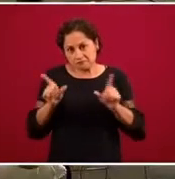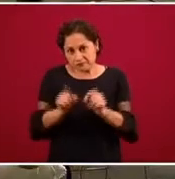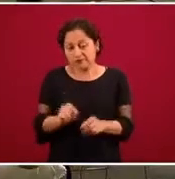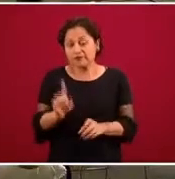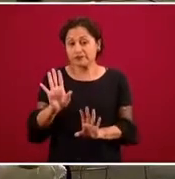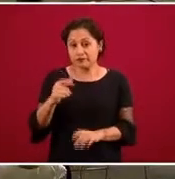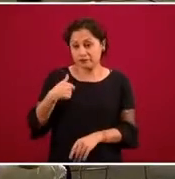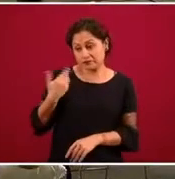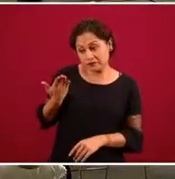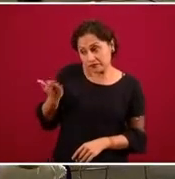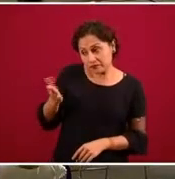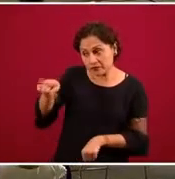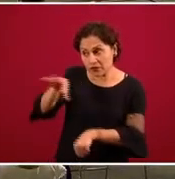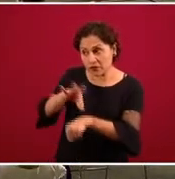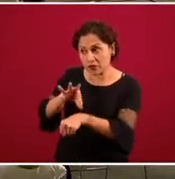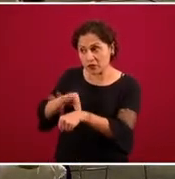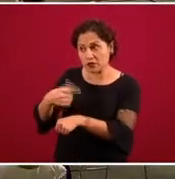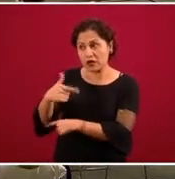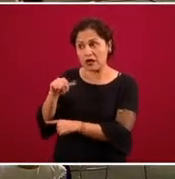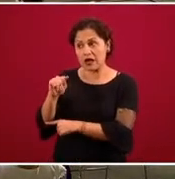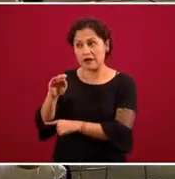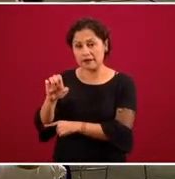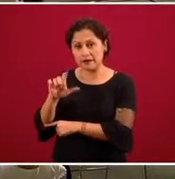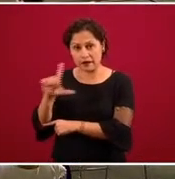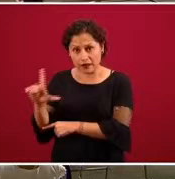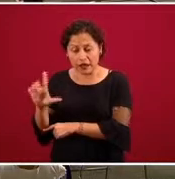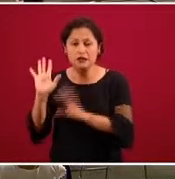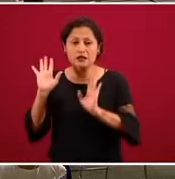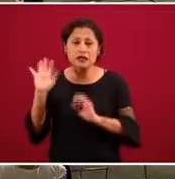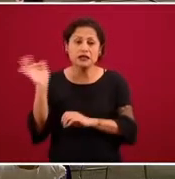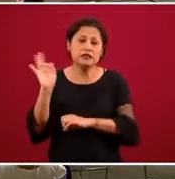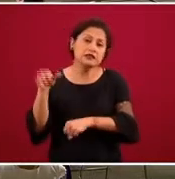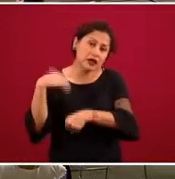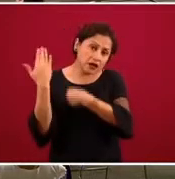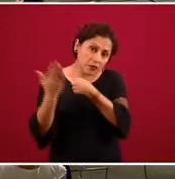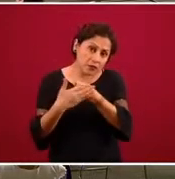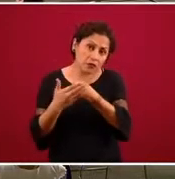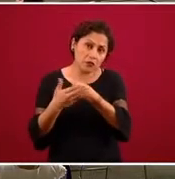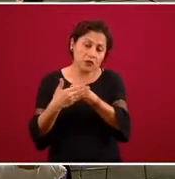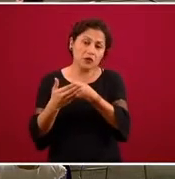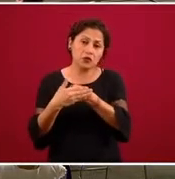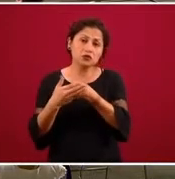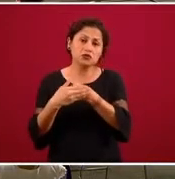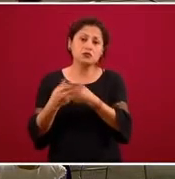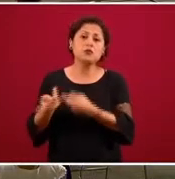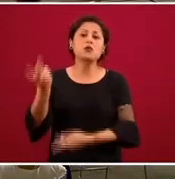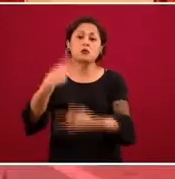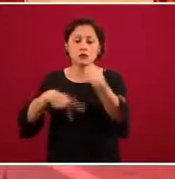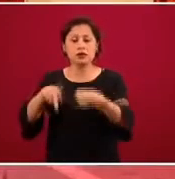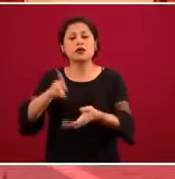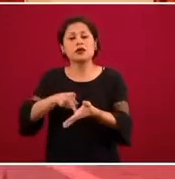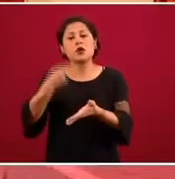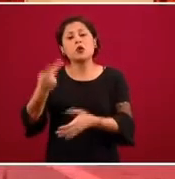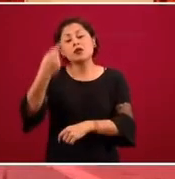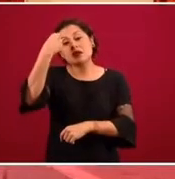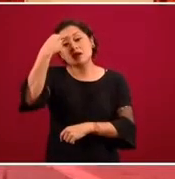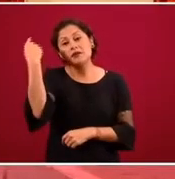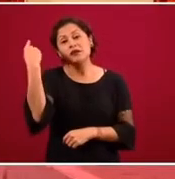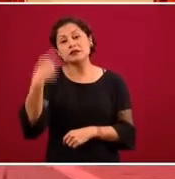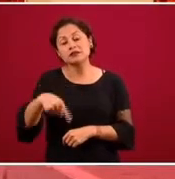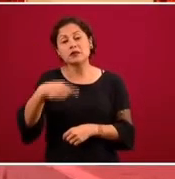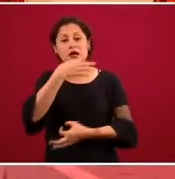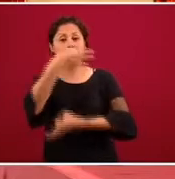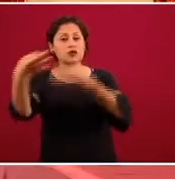Gatel, at any other time, please, I would love to bring the good news to this conference